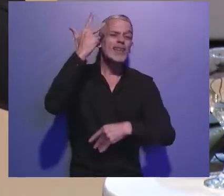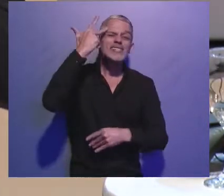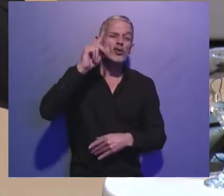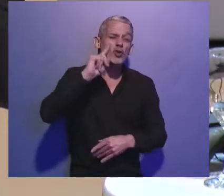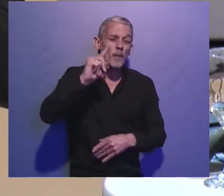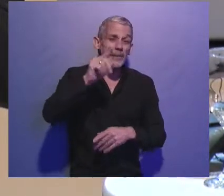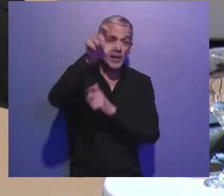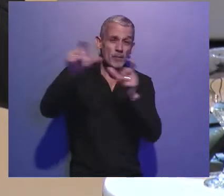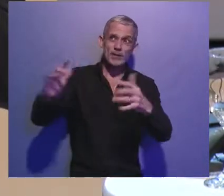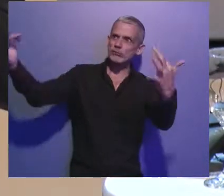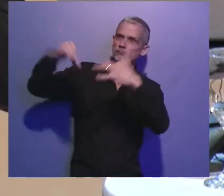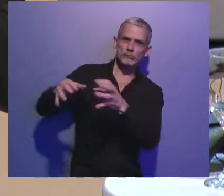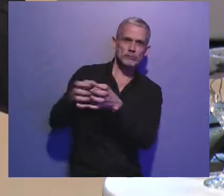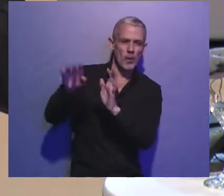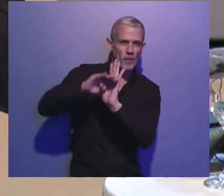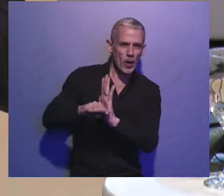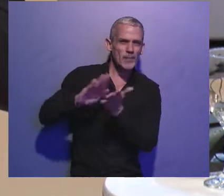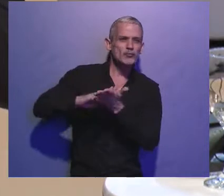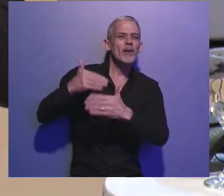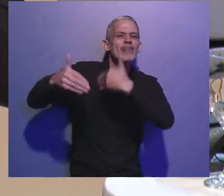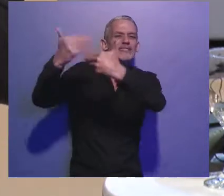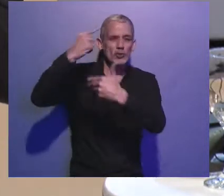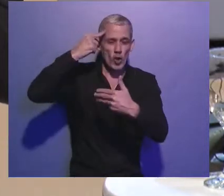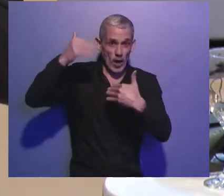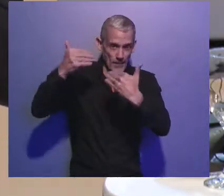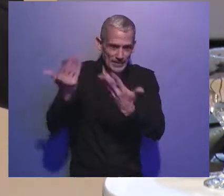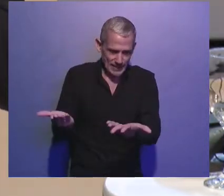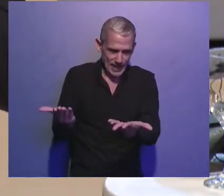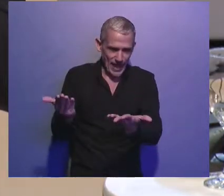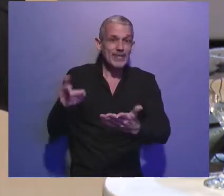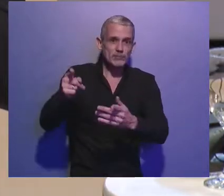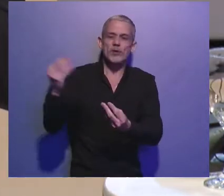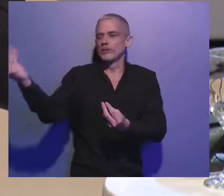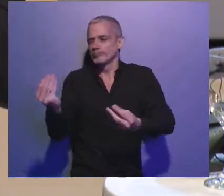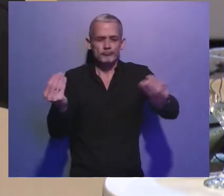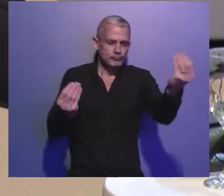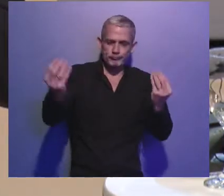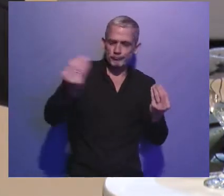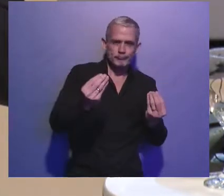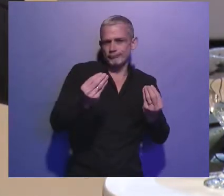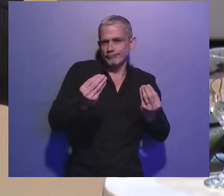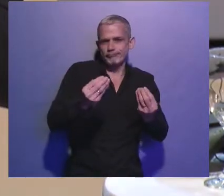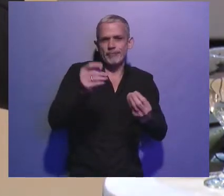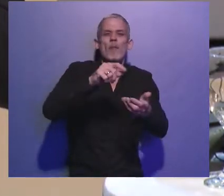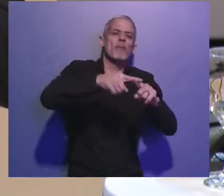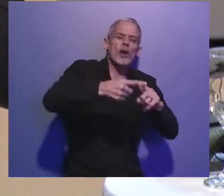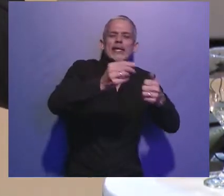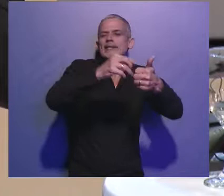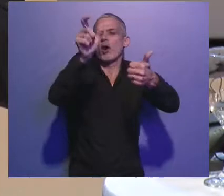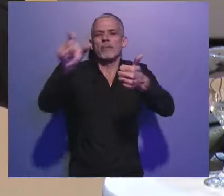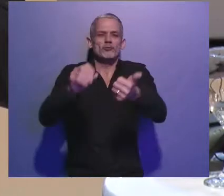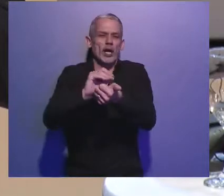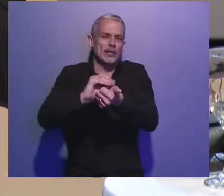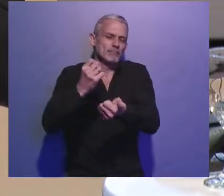capacity building program, from civil servants, municipal students, politicians, organized civil society